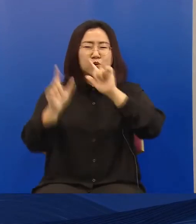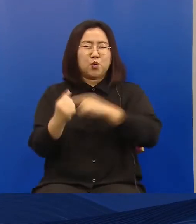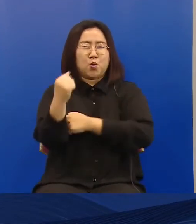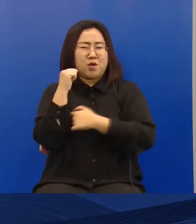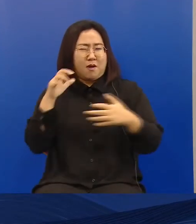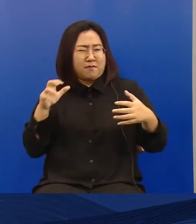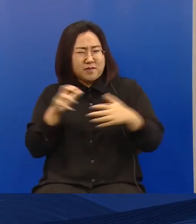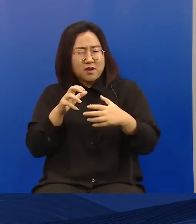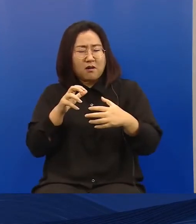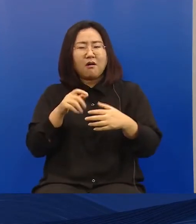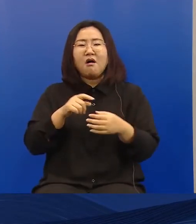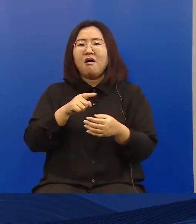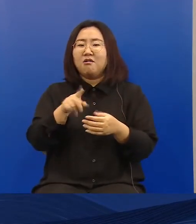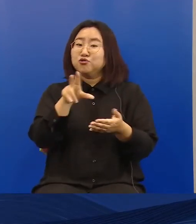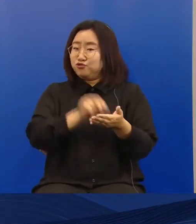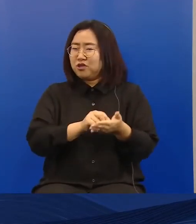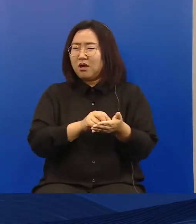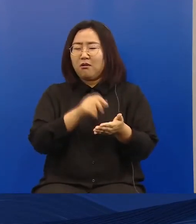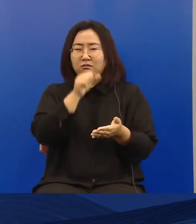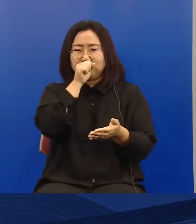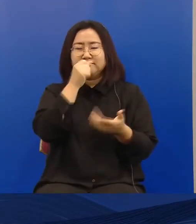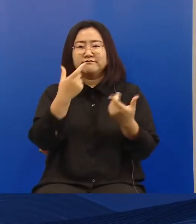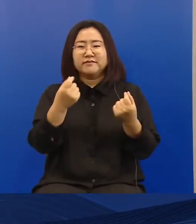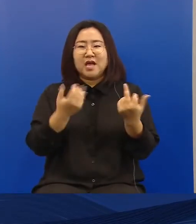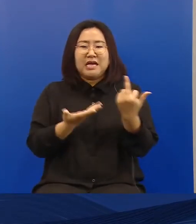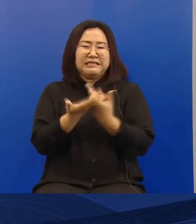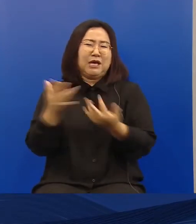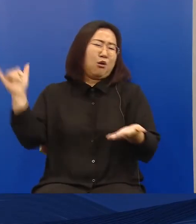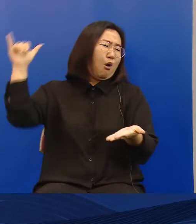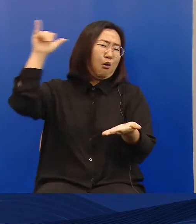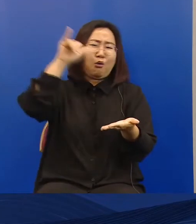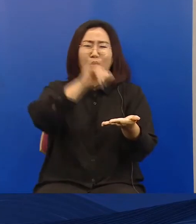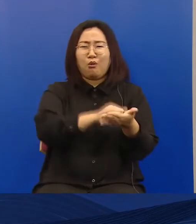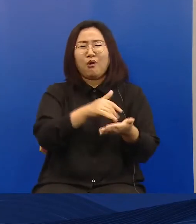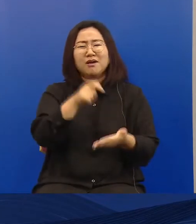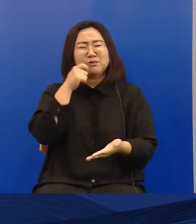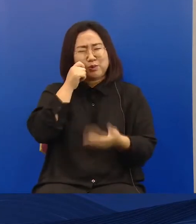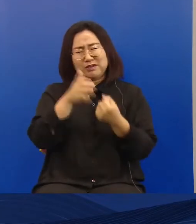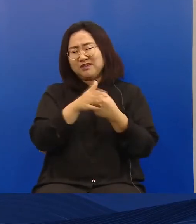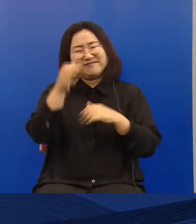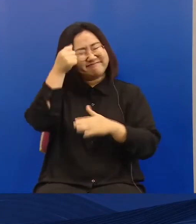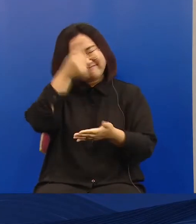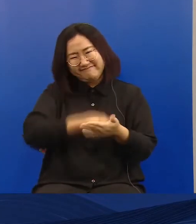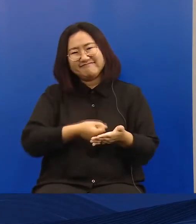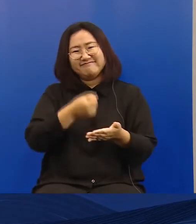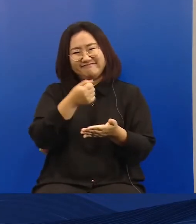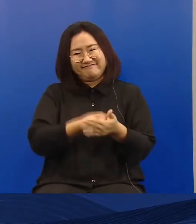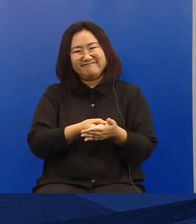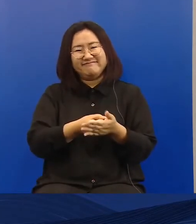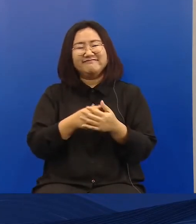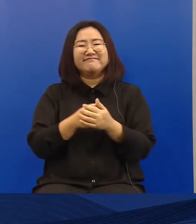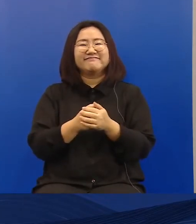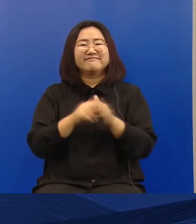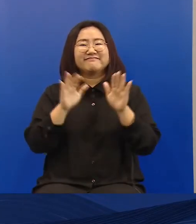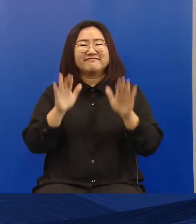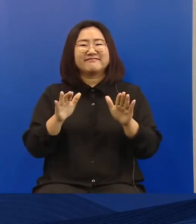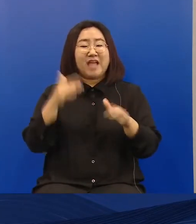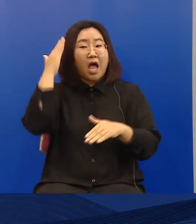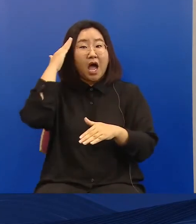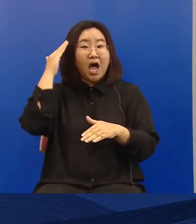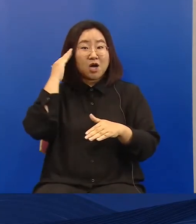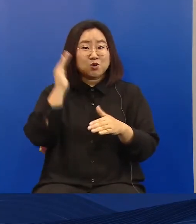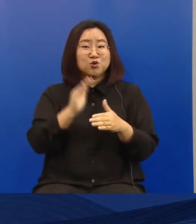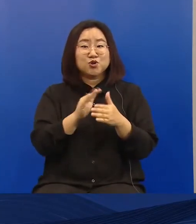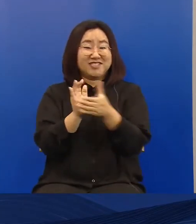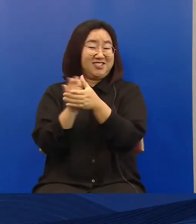so sorry that I'm not able to fly to Jeju and join you. But I want to thank my Korean colleagues for hosting this special